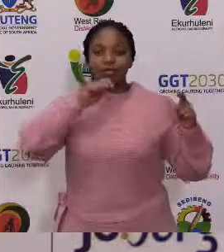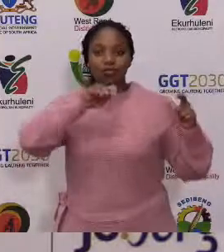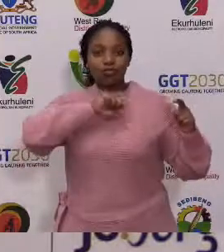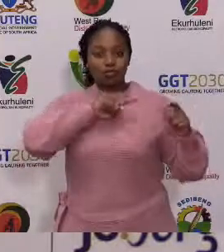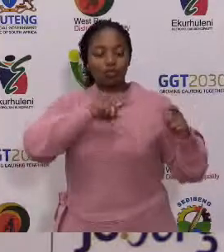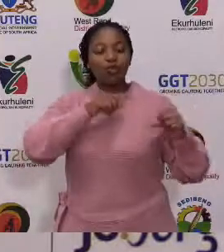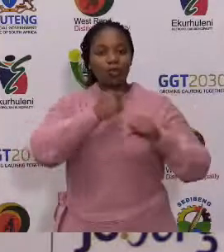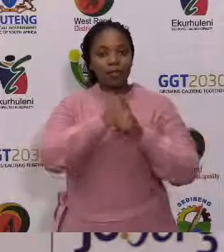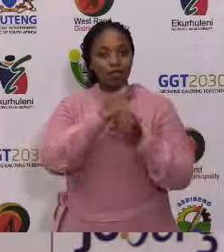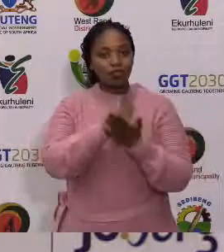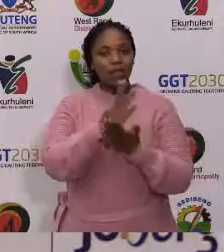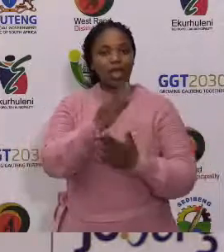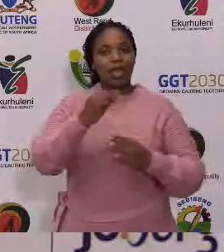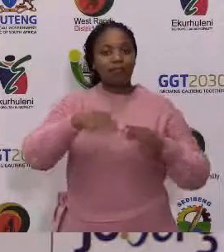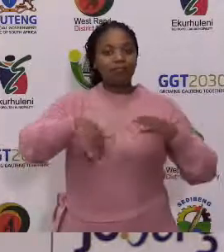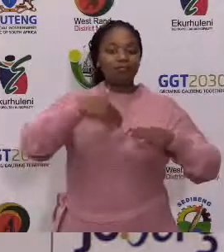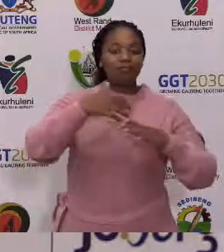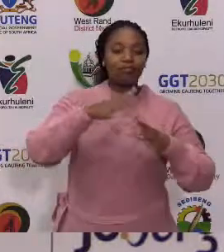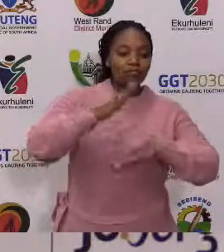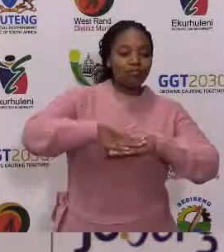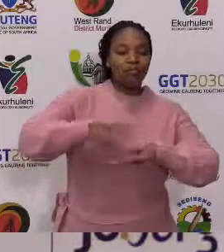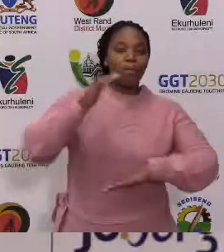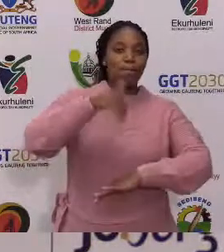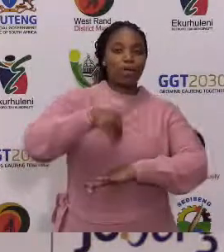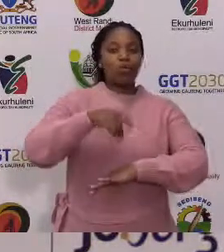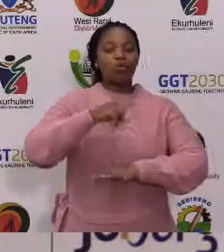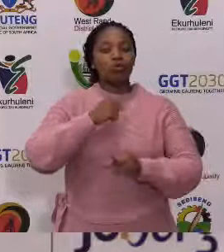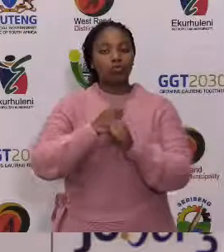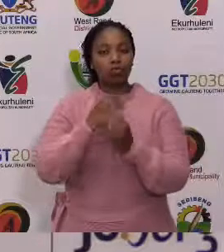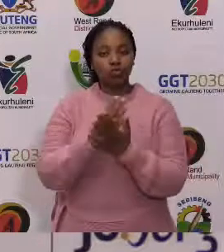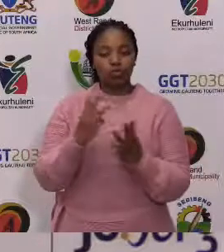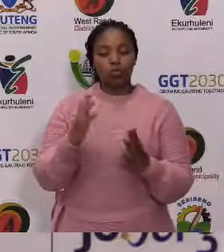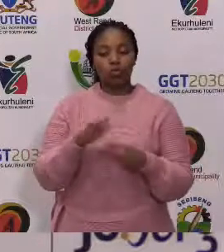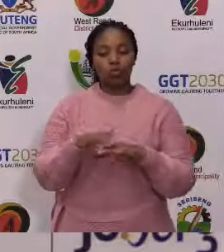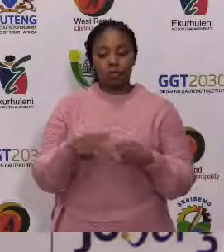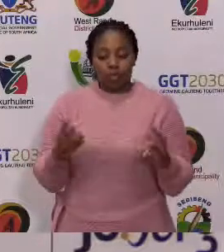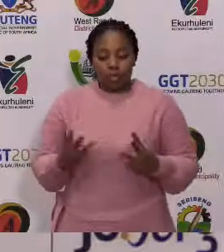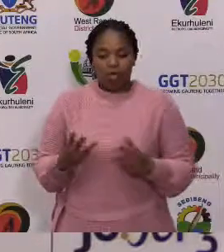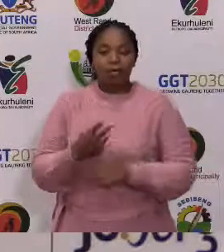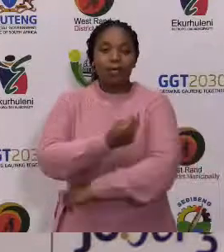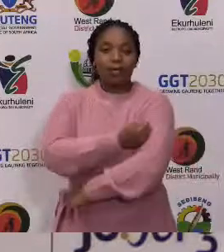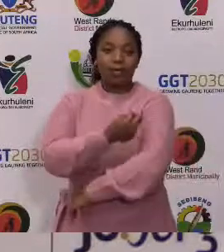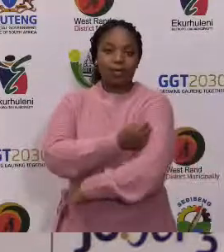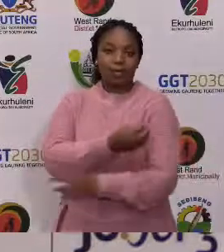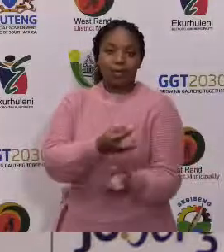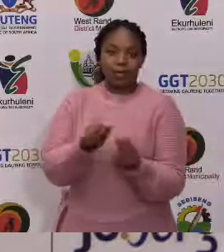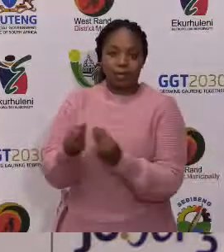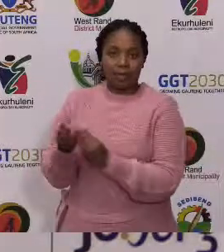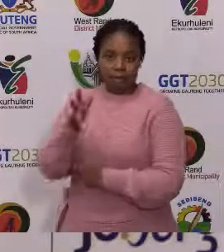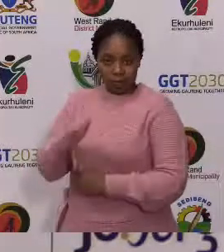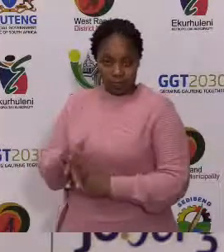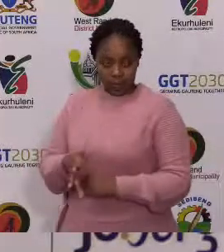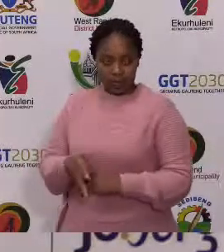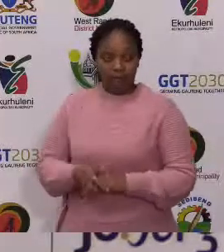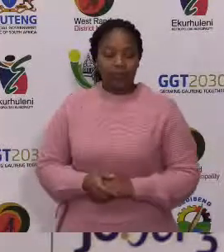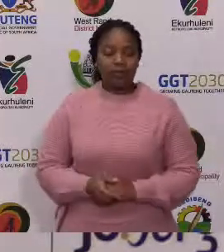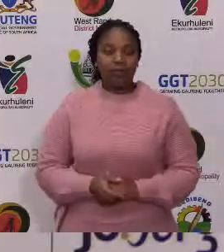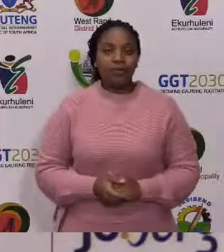healthcare facilities to ensure that we cover as many people as possible that are vulnerable, that must get the vaccination.